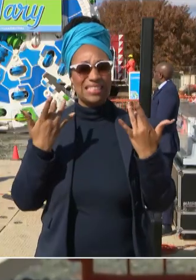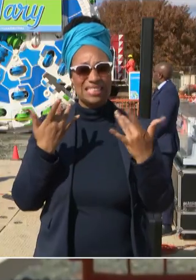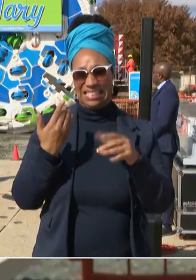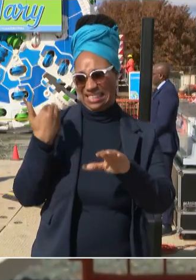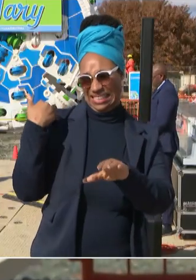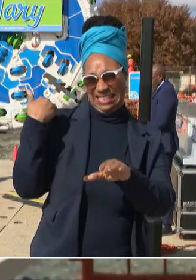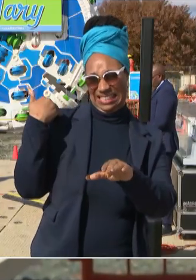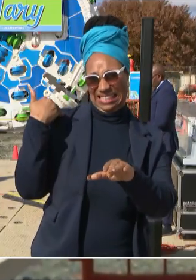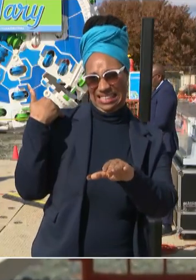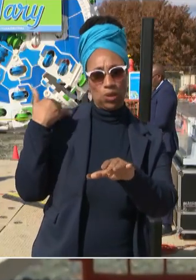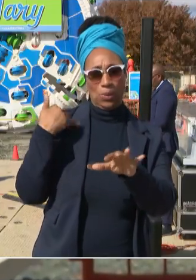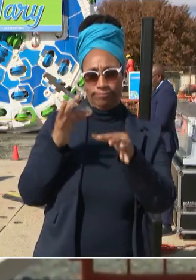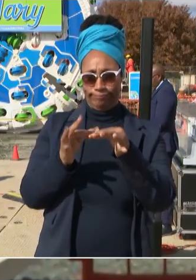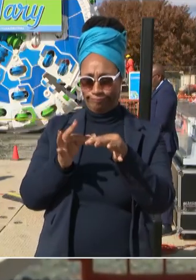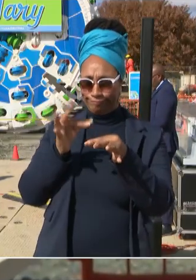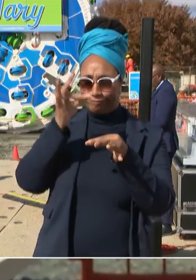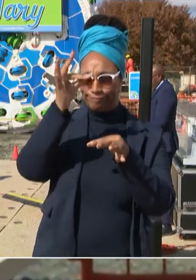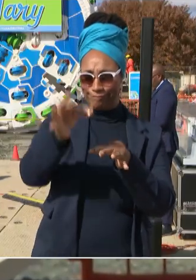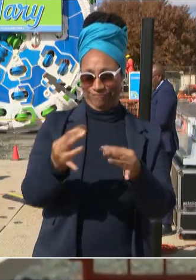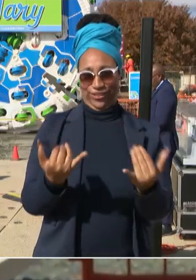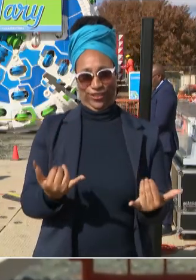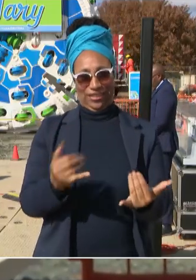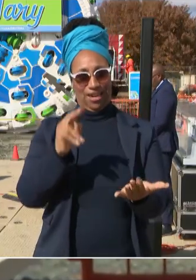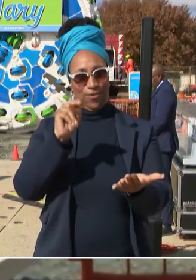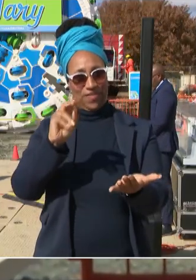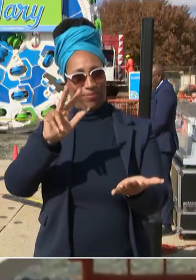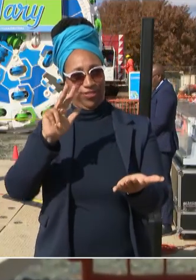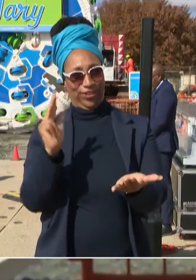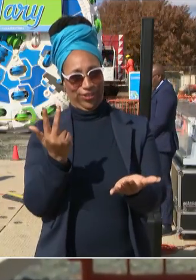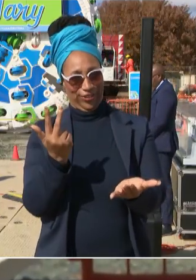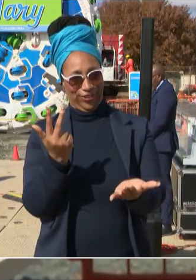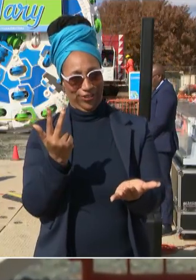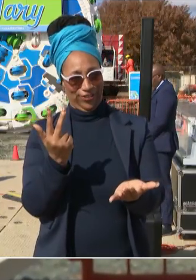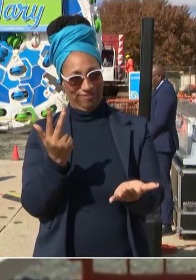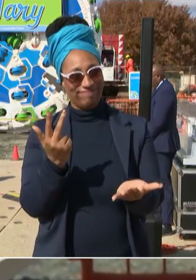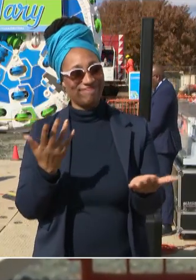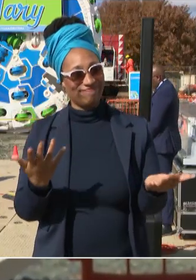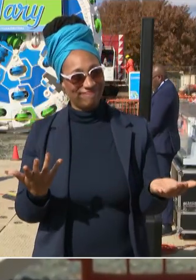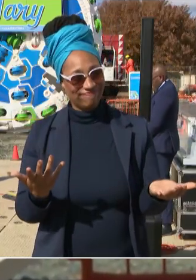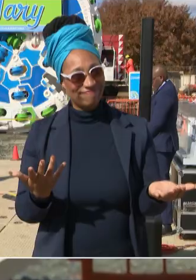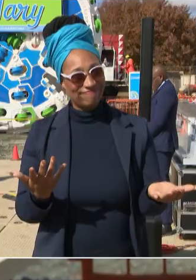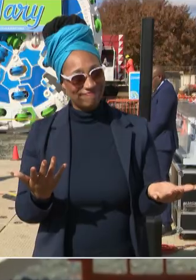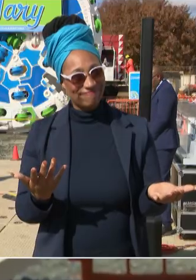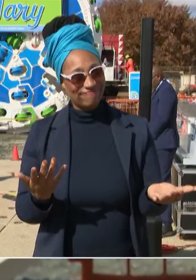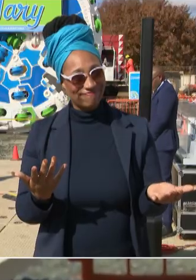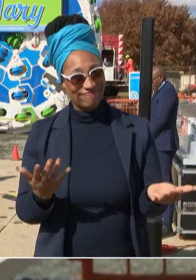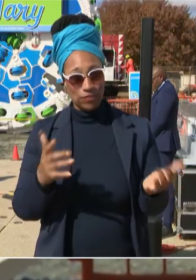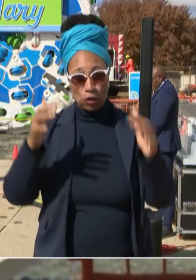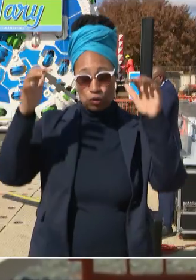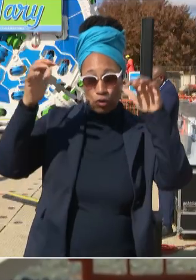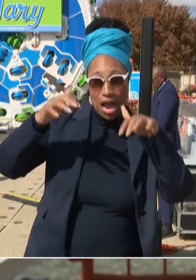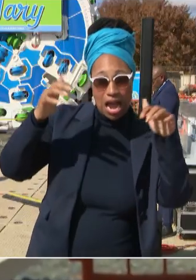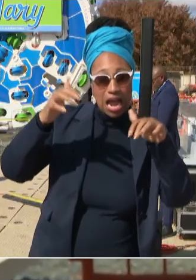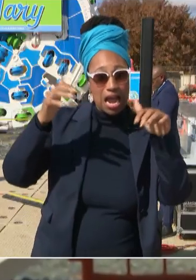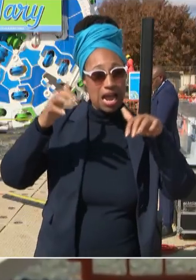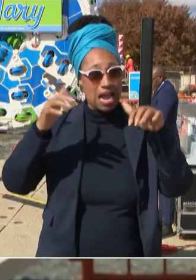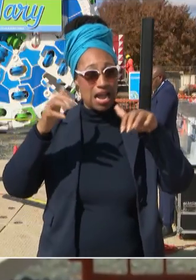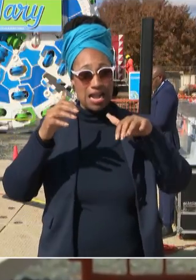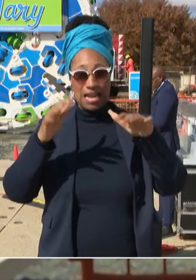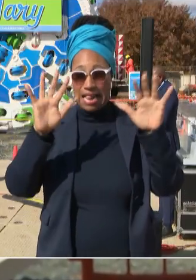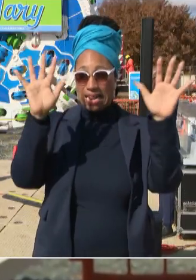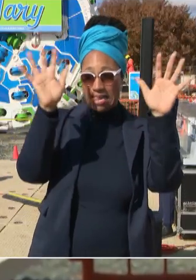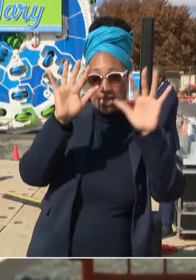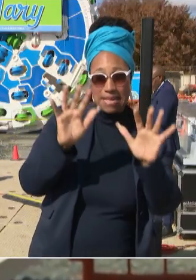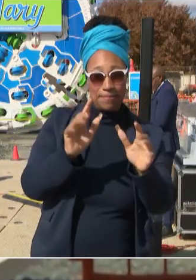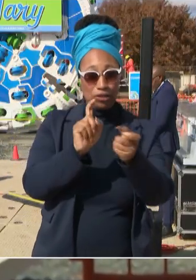rain events over the last several years. And we know with the way the climate is changing, that